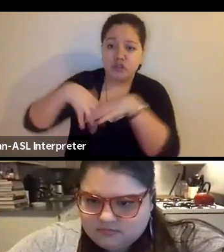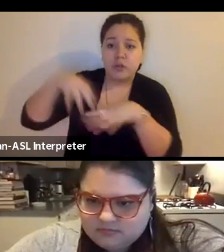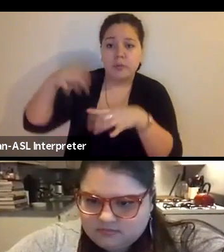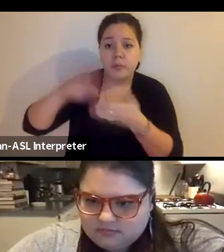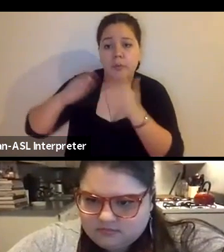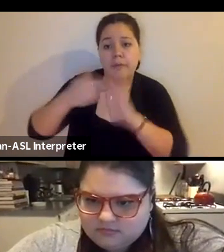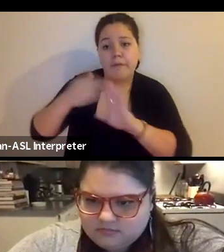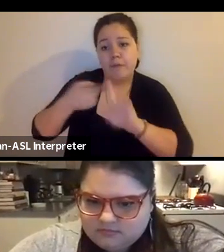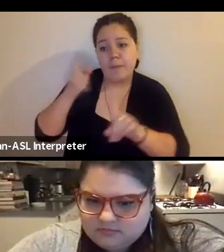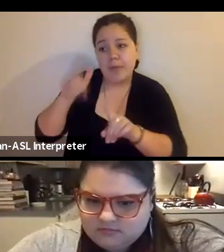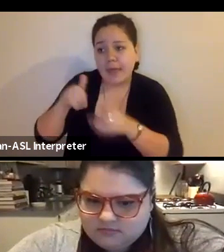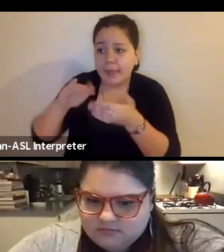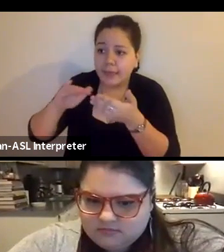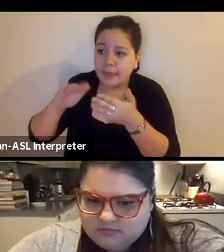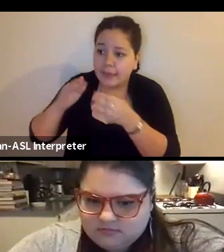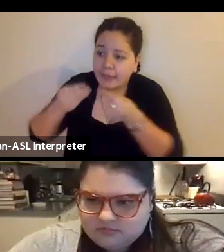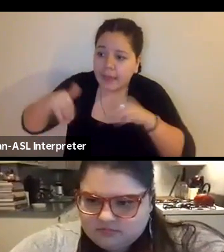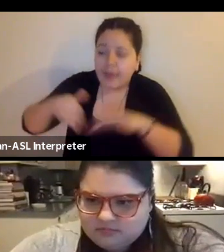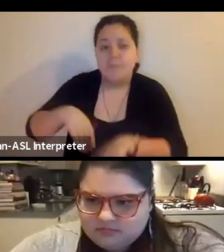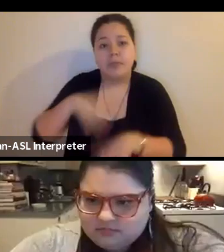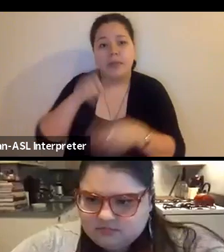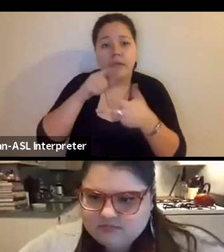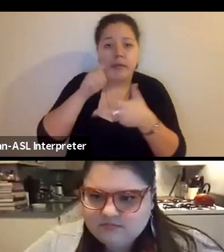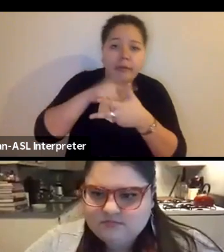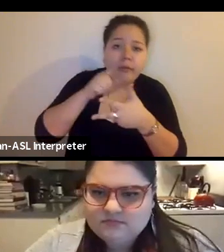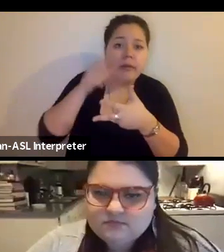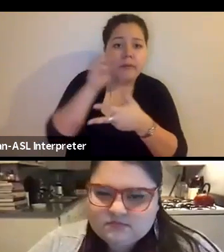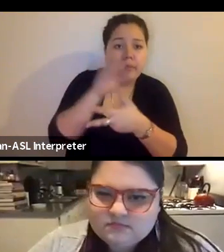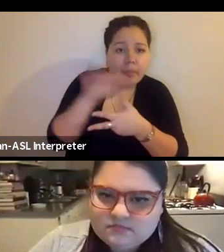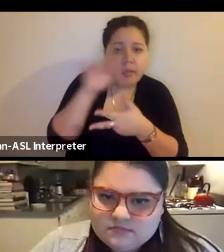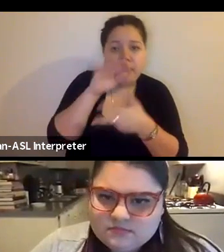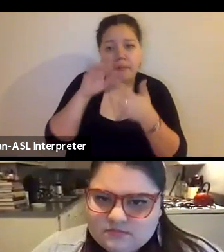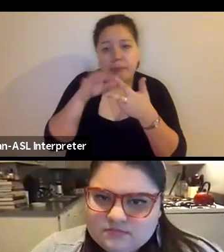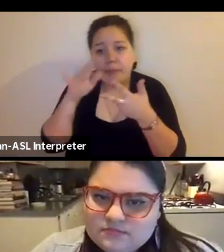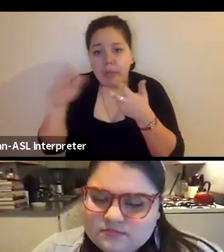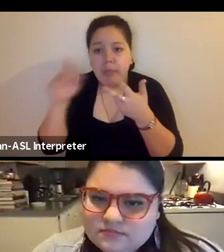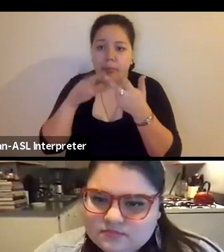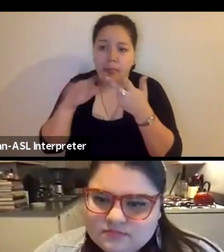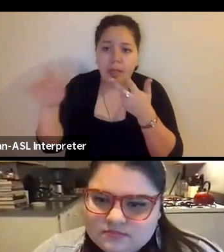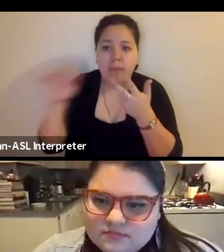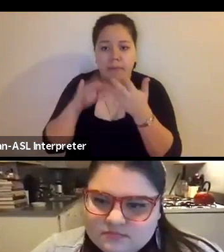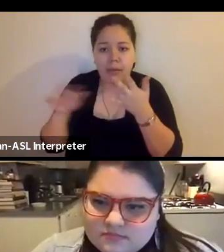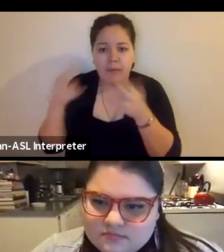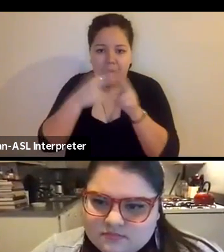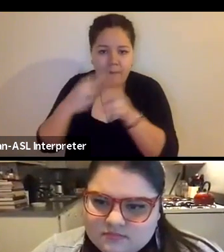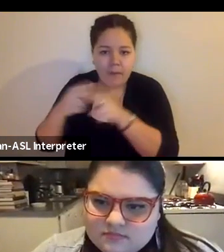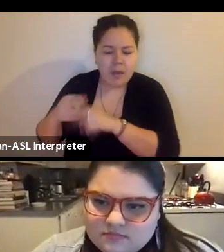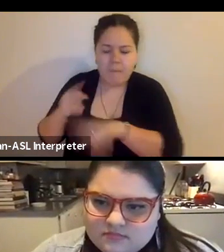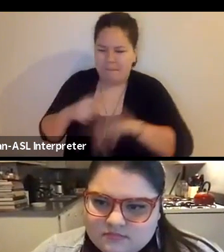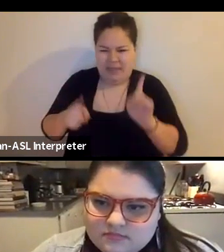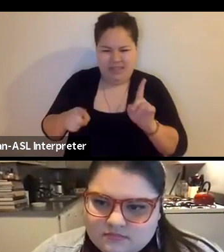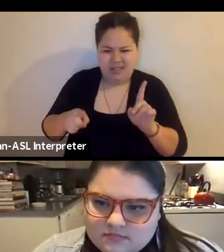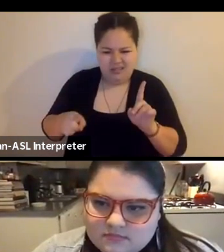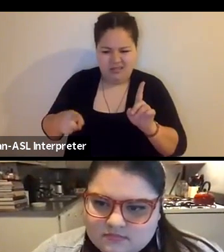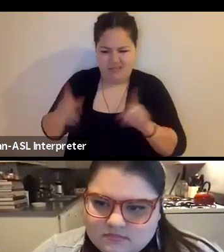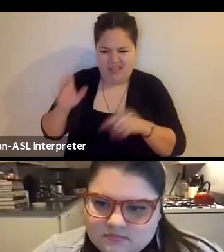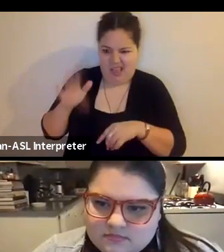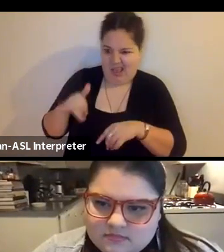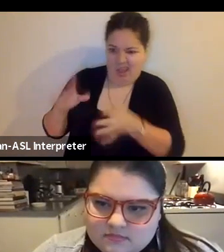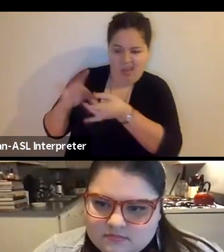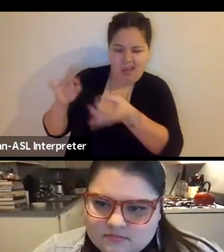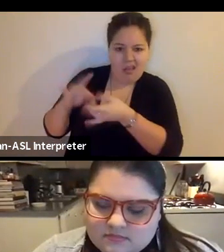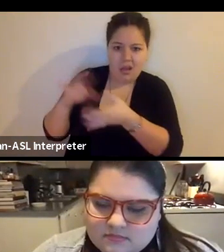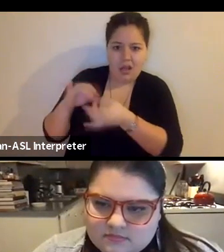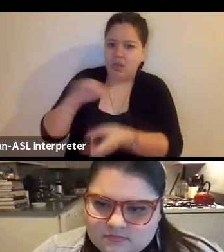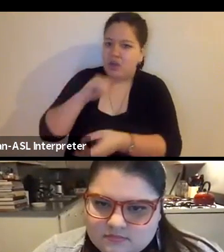Muscogee, Creek, the Shawnee, the Cherokee, but not recognizing the fact that just